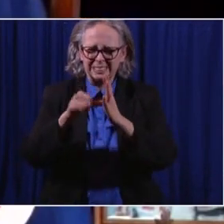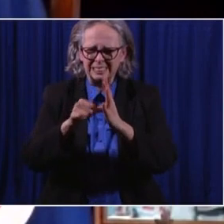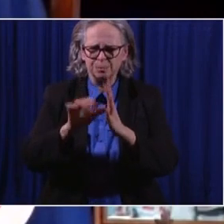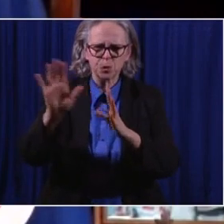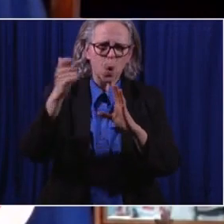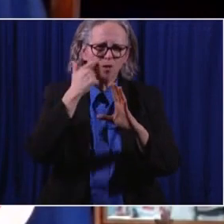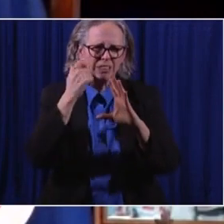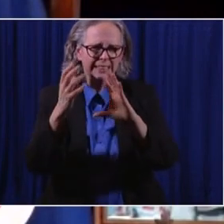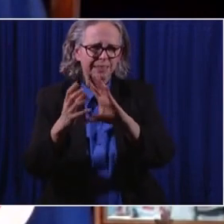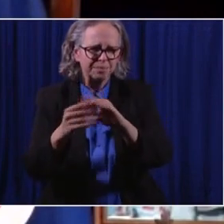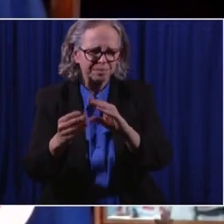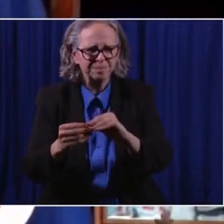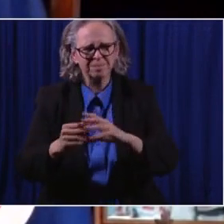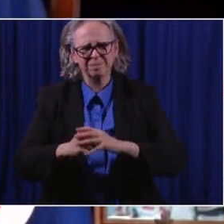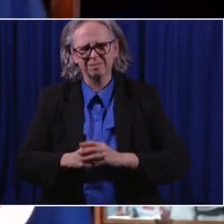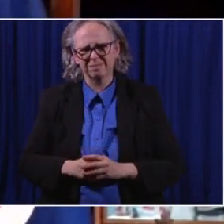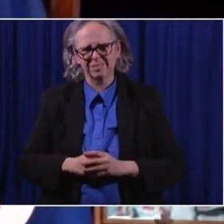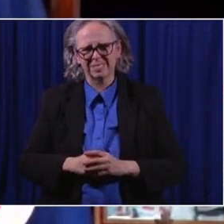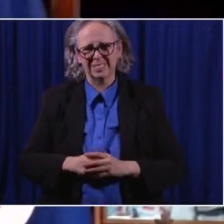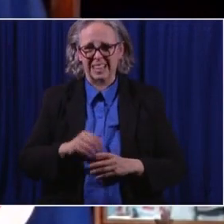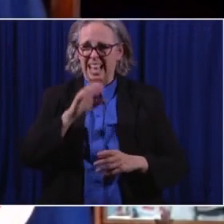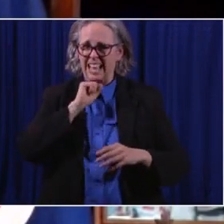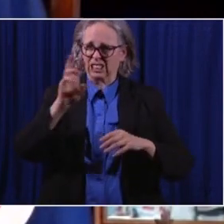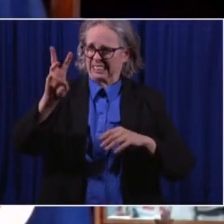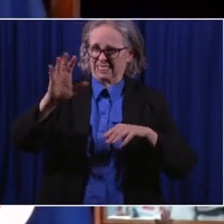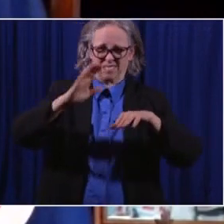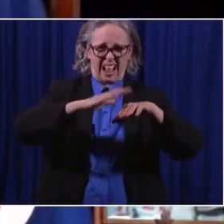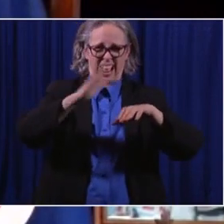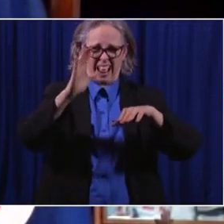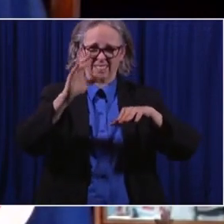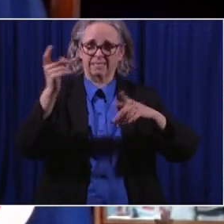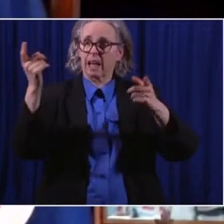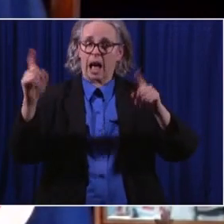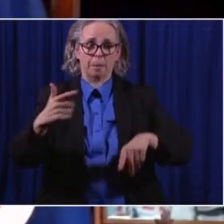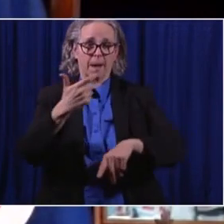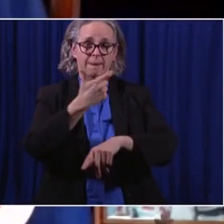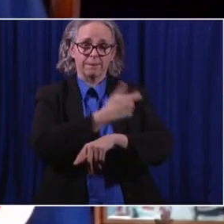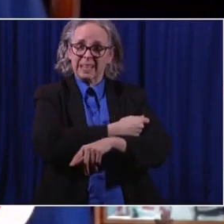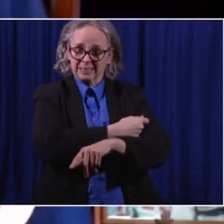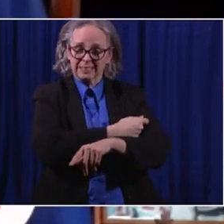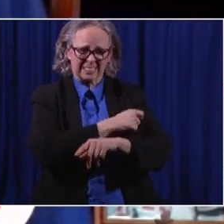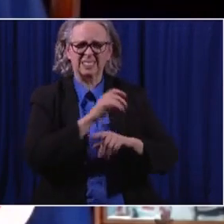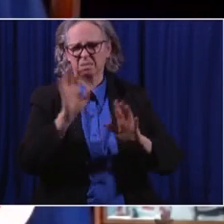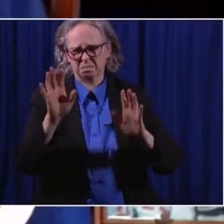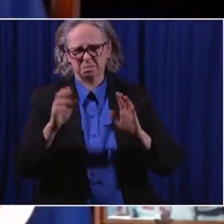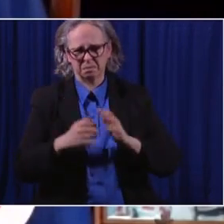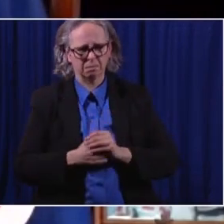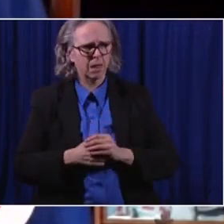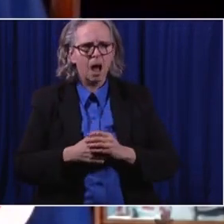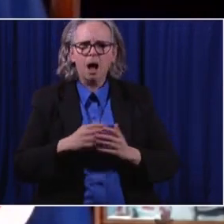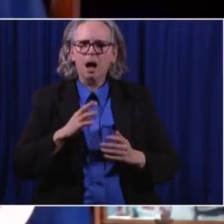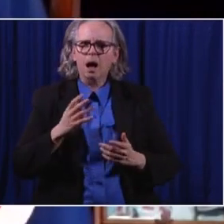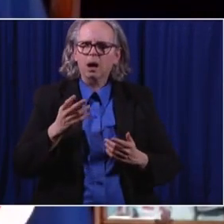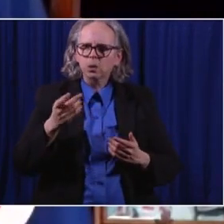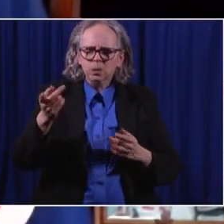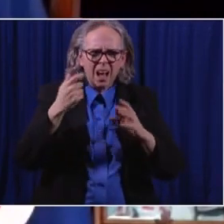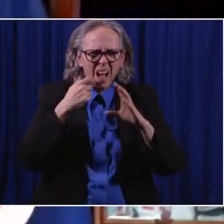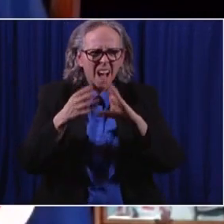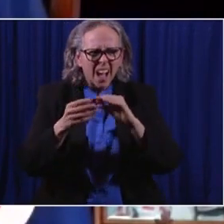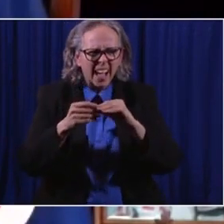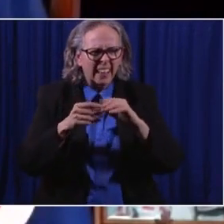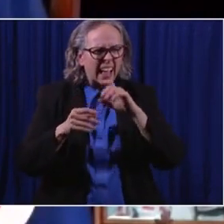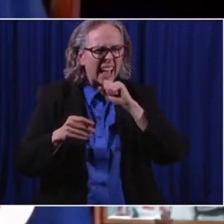people 65 years of age and over, that covers the population that is composed 86.8% of all